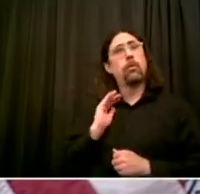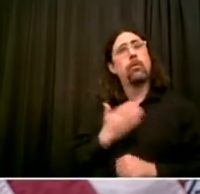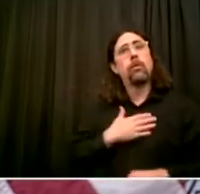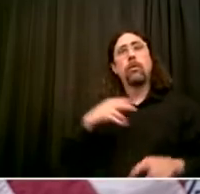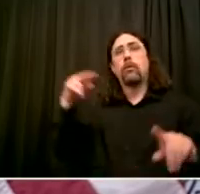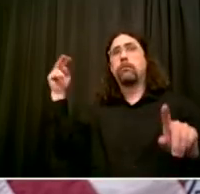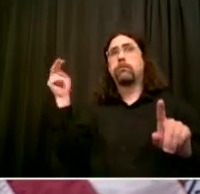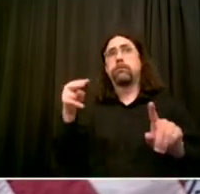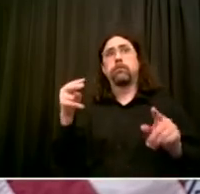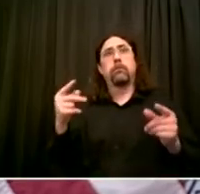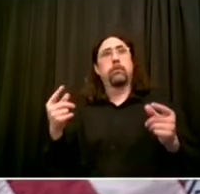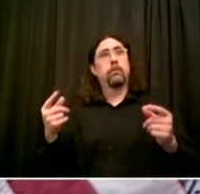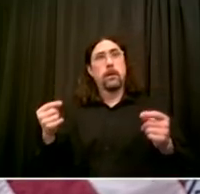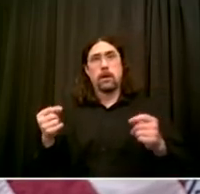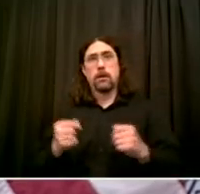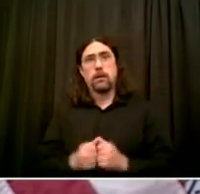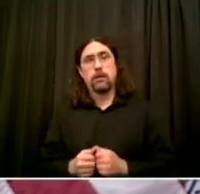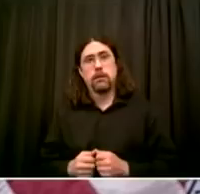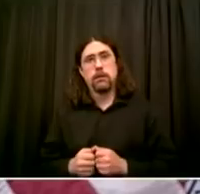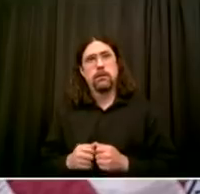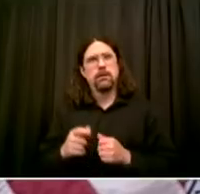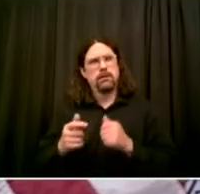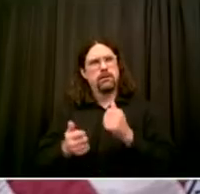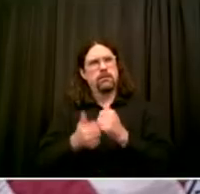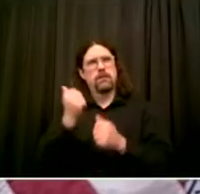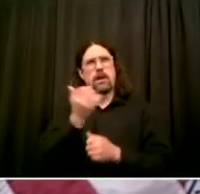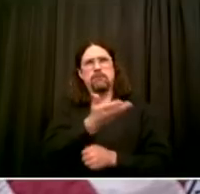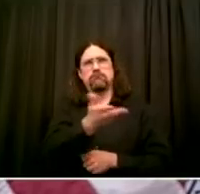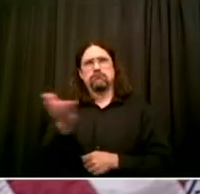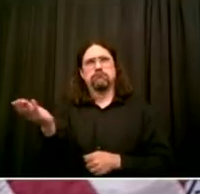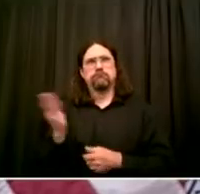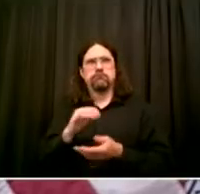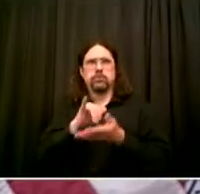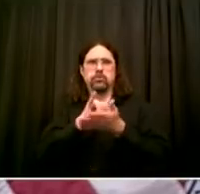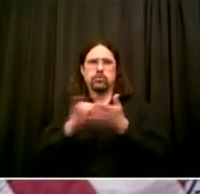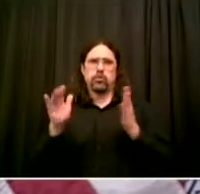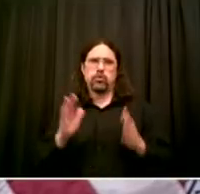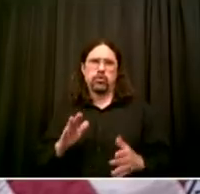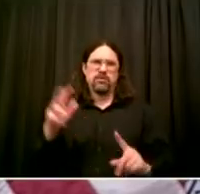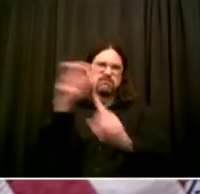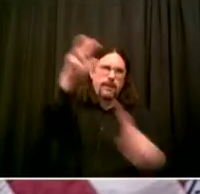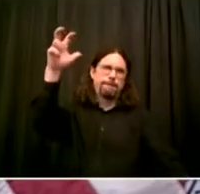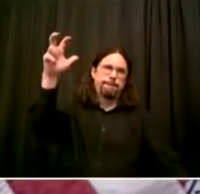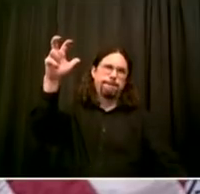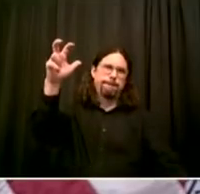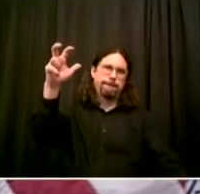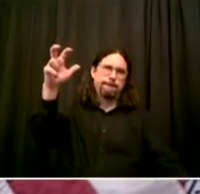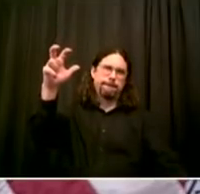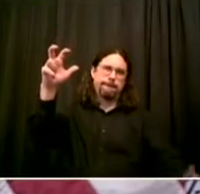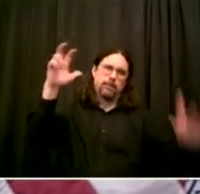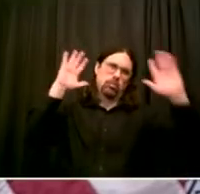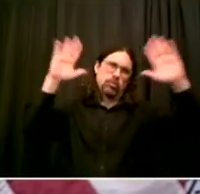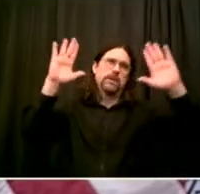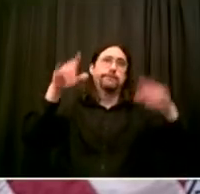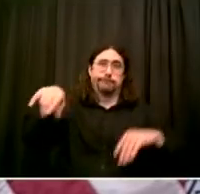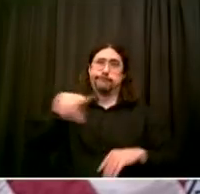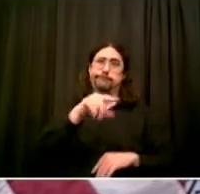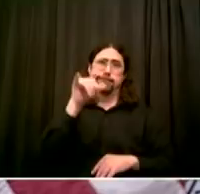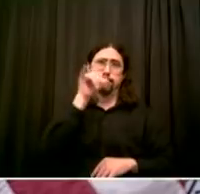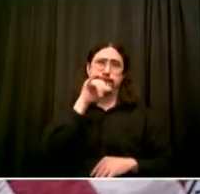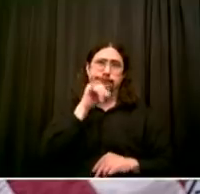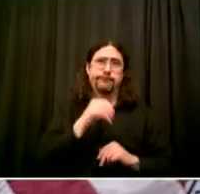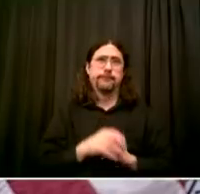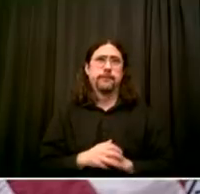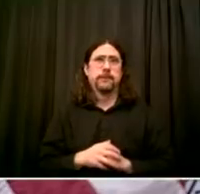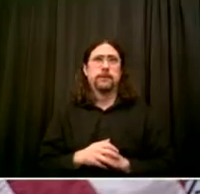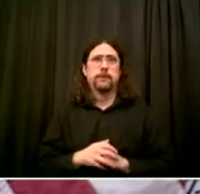entire crisis. If you had asked me at the beginning, was it going to be easy for people to stay home or to do social distancing or to put on